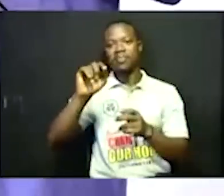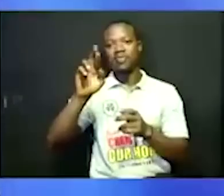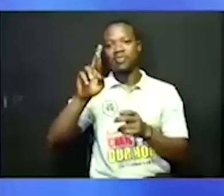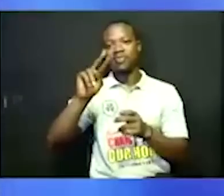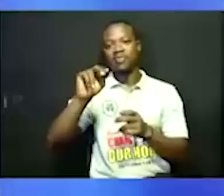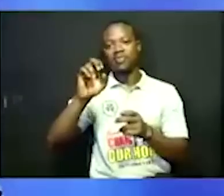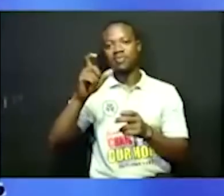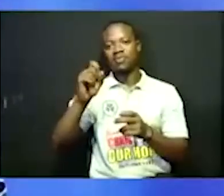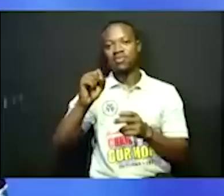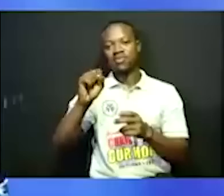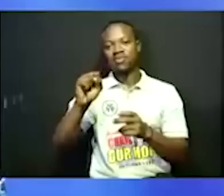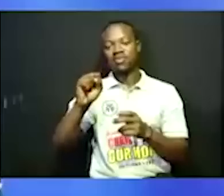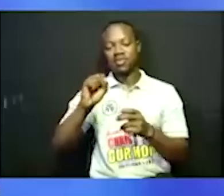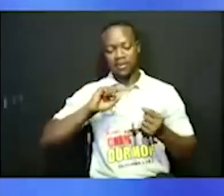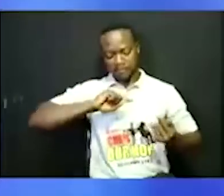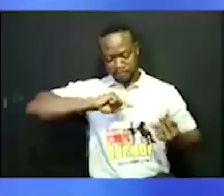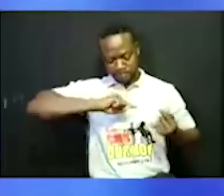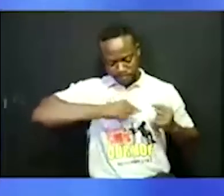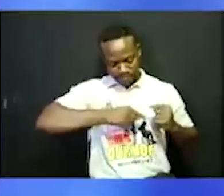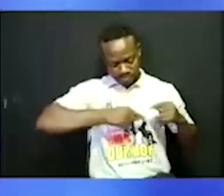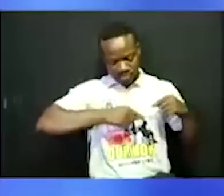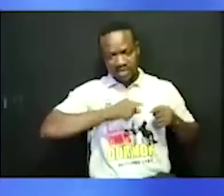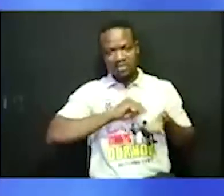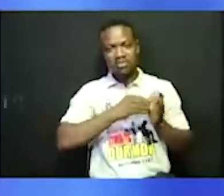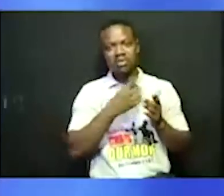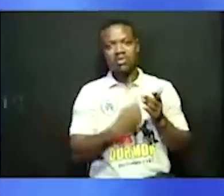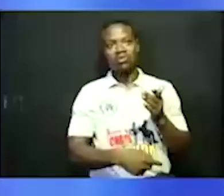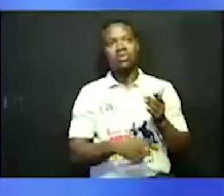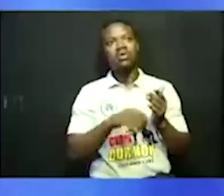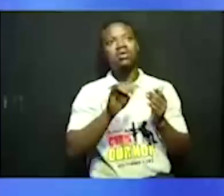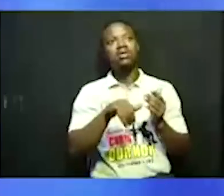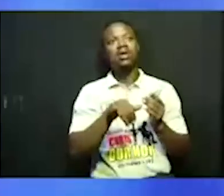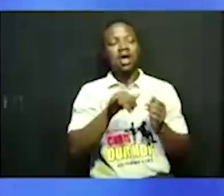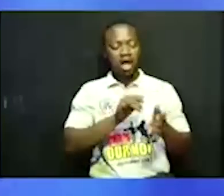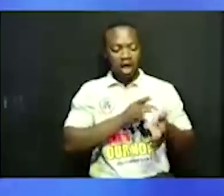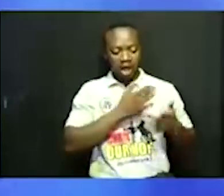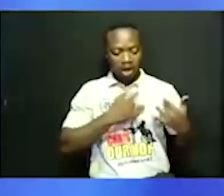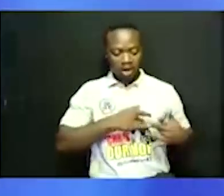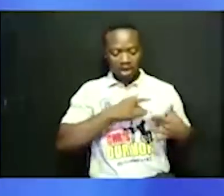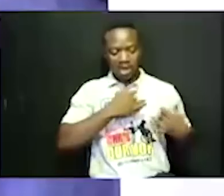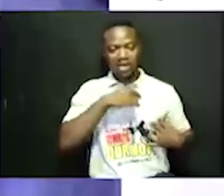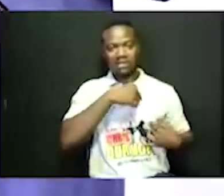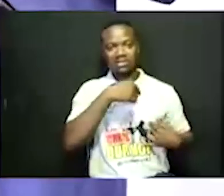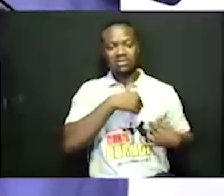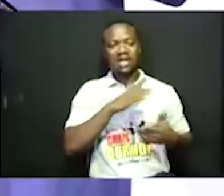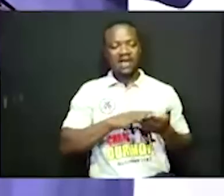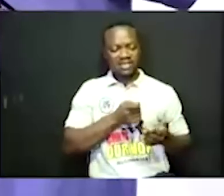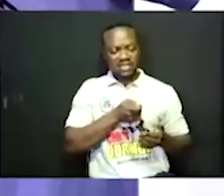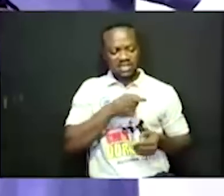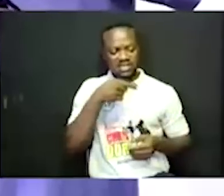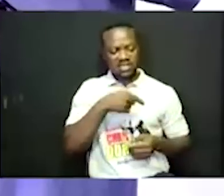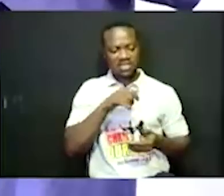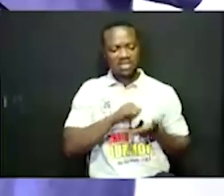have defined bitterness as seed of resentment in the heart of man.